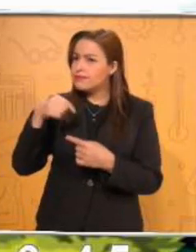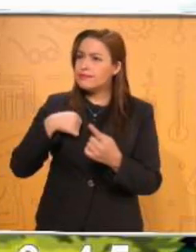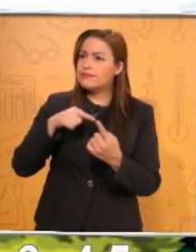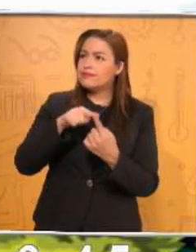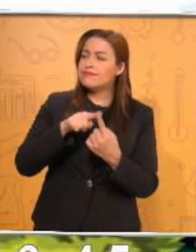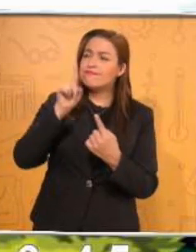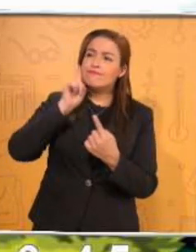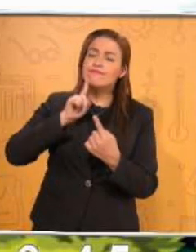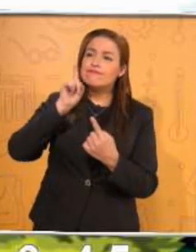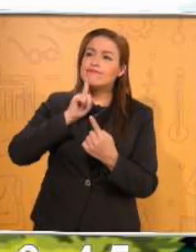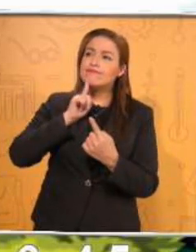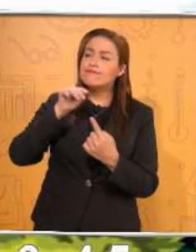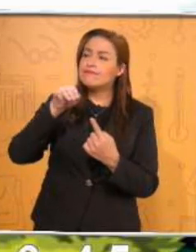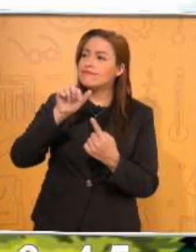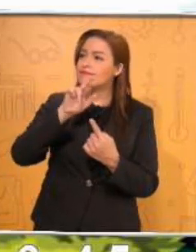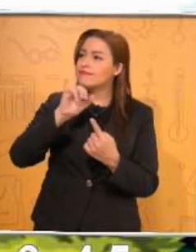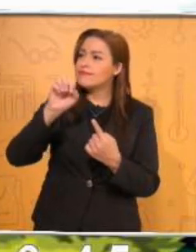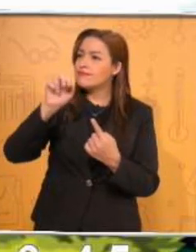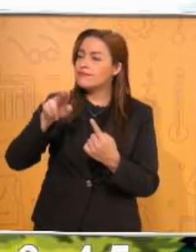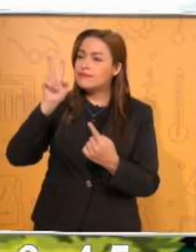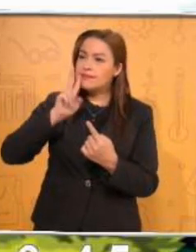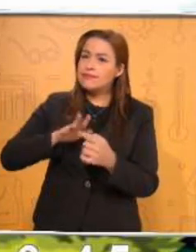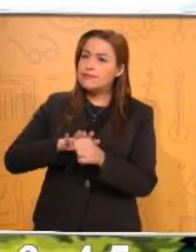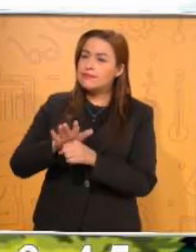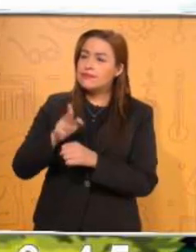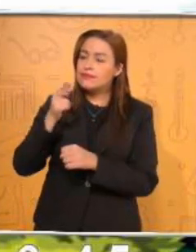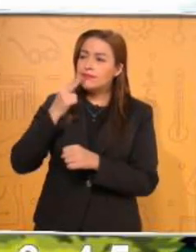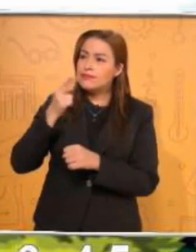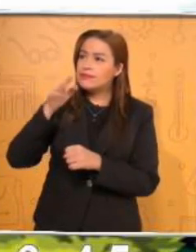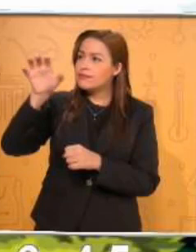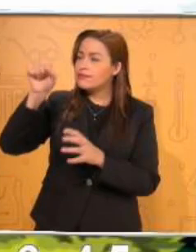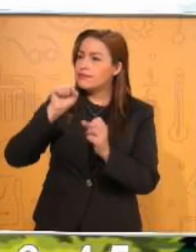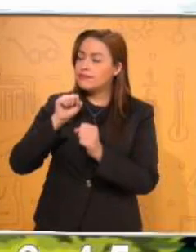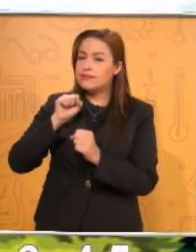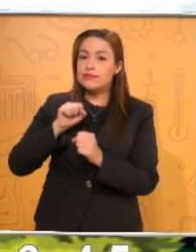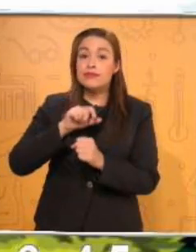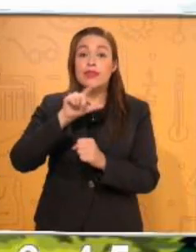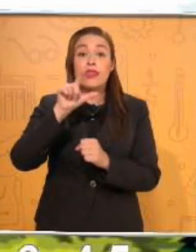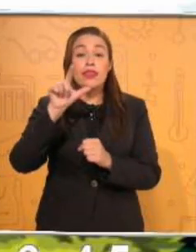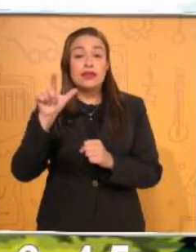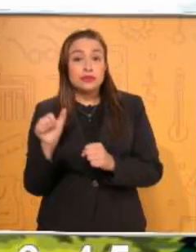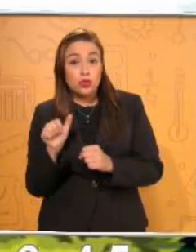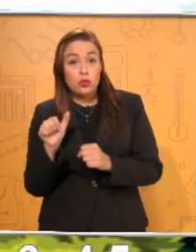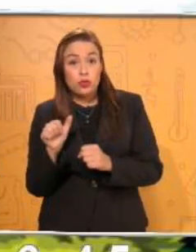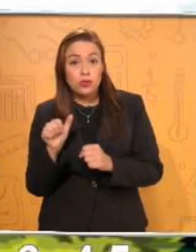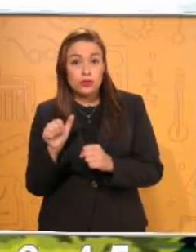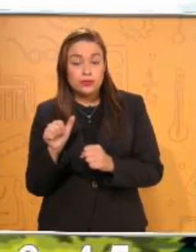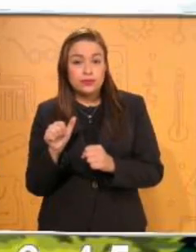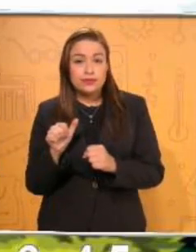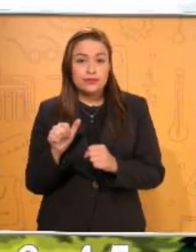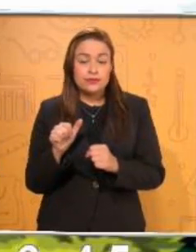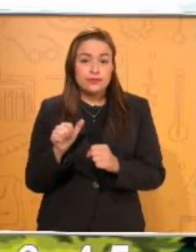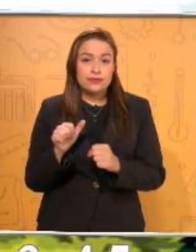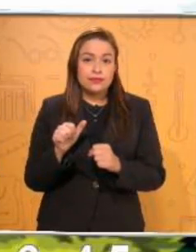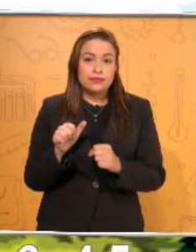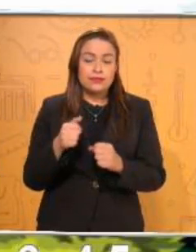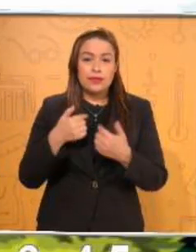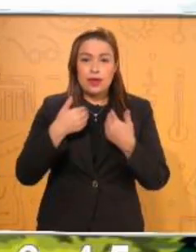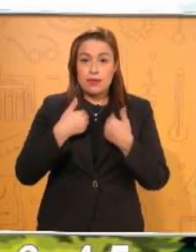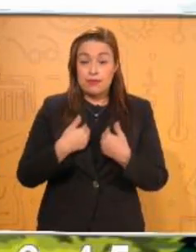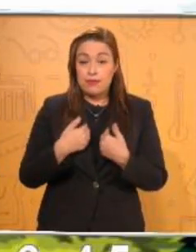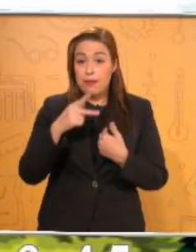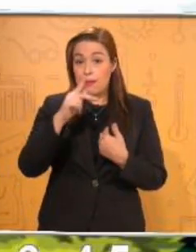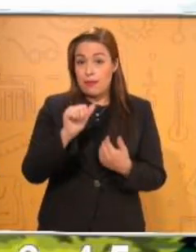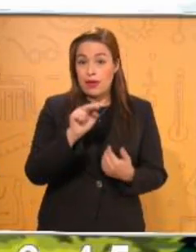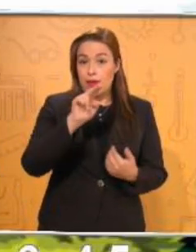her hair to put in a bun. Last slide. Paul was riding his